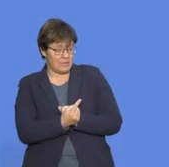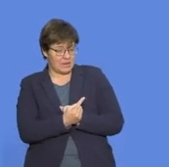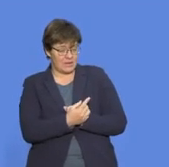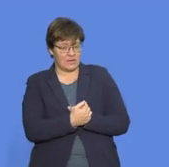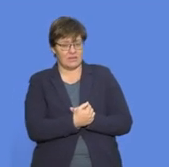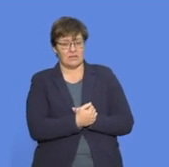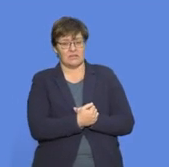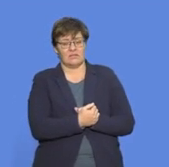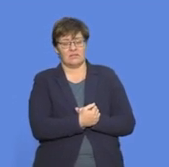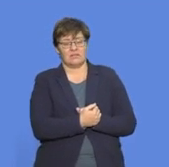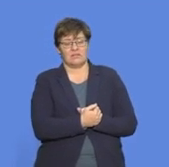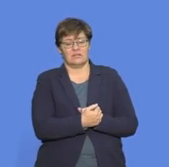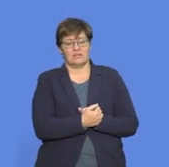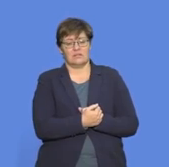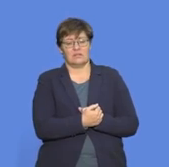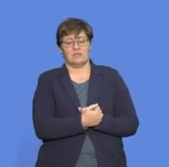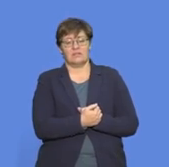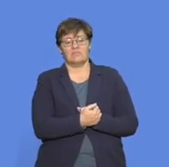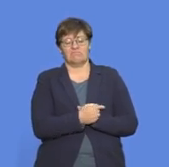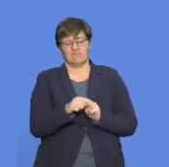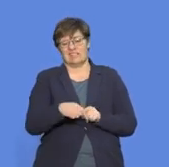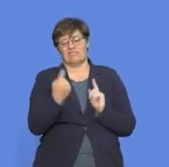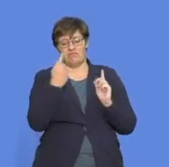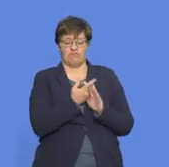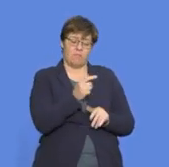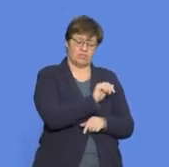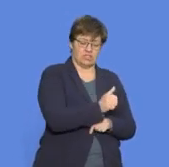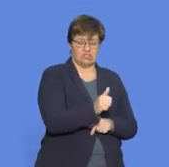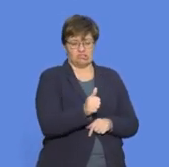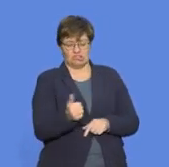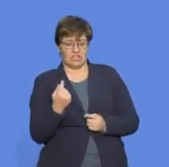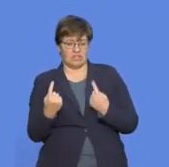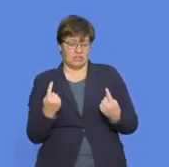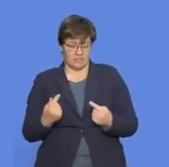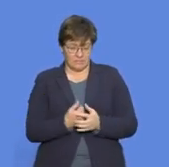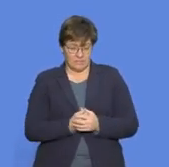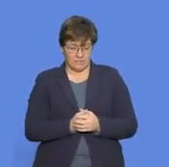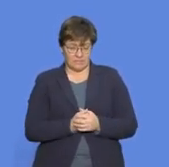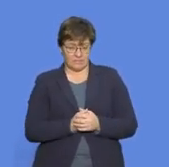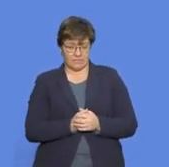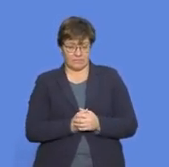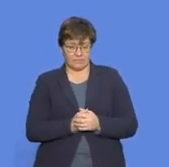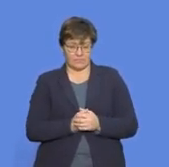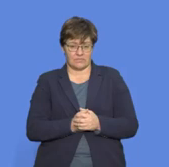modification, they then look different from one generation to another. Okay.